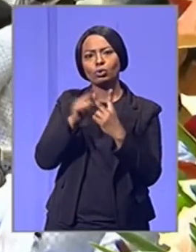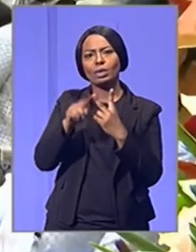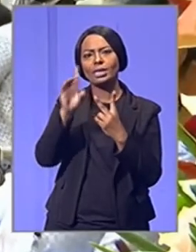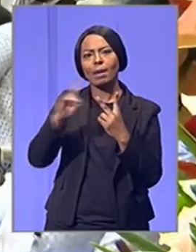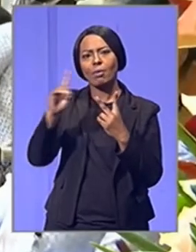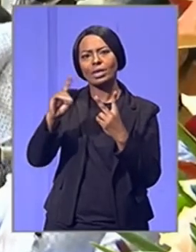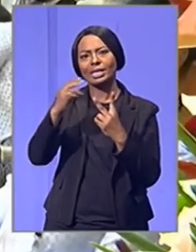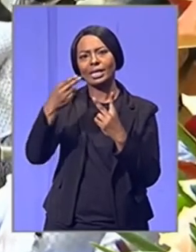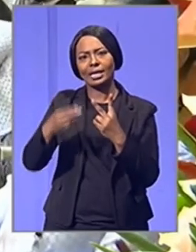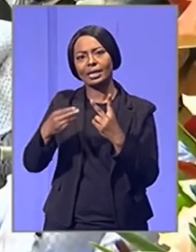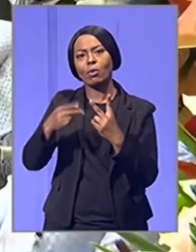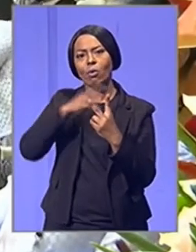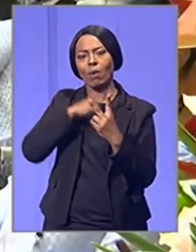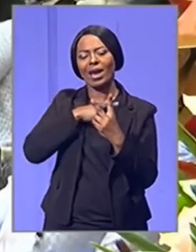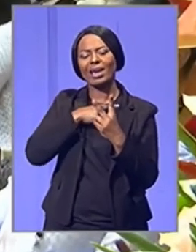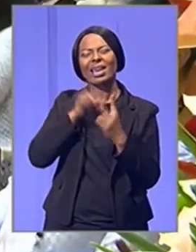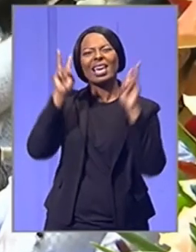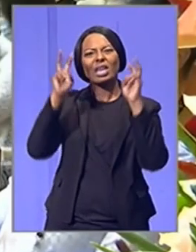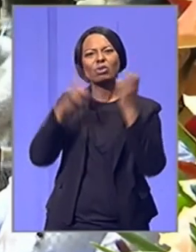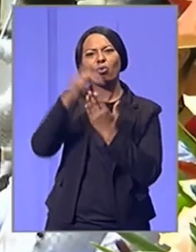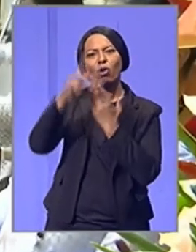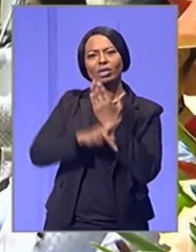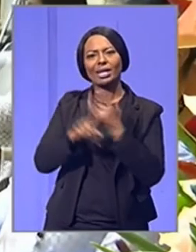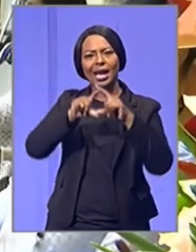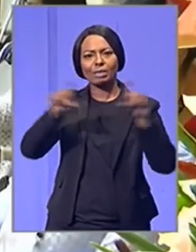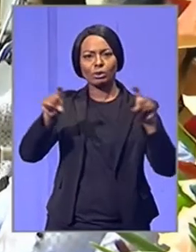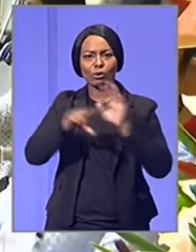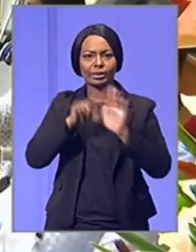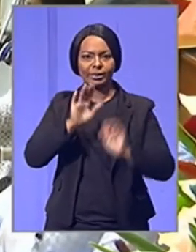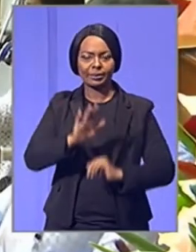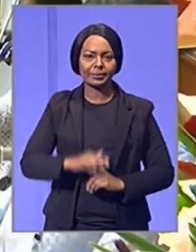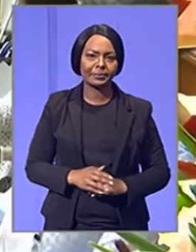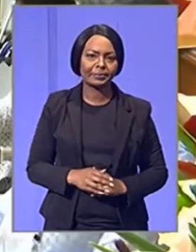le projeke ya go fedisa marulelo a asbestos.